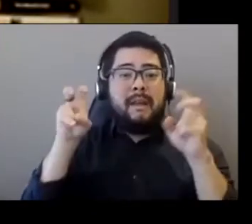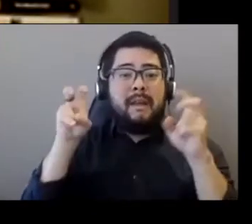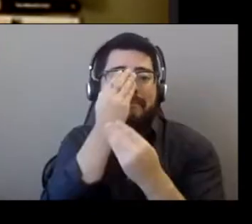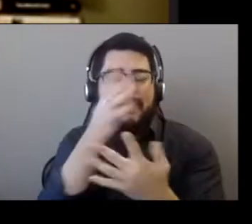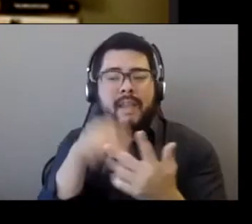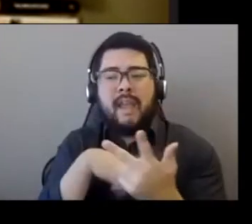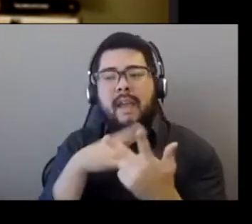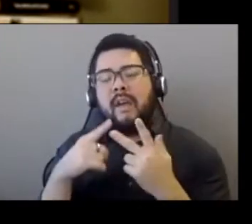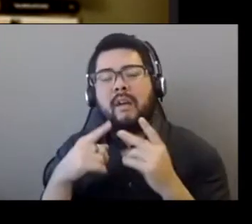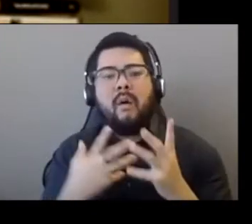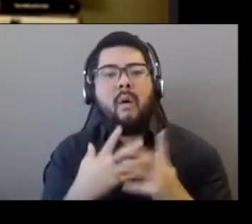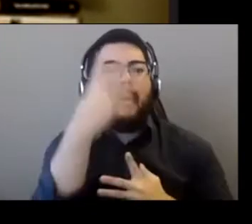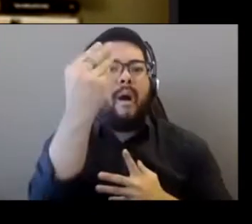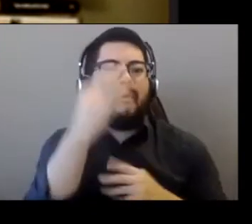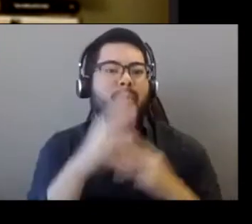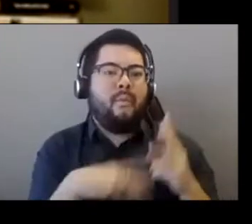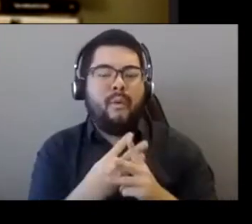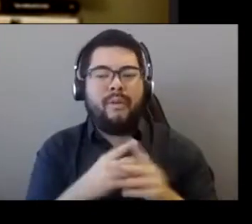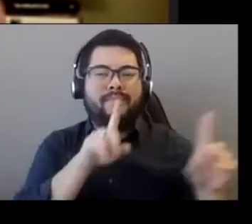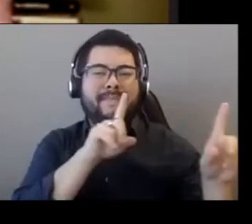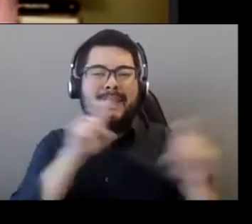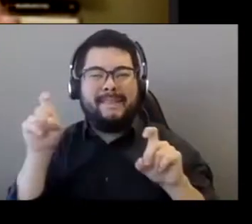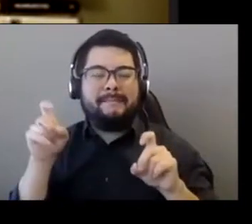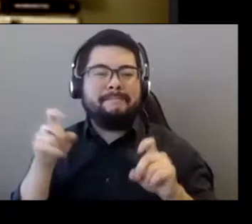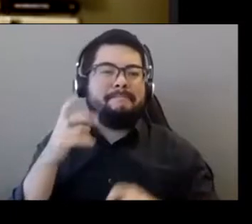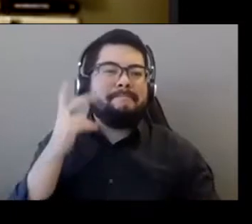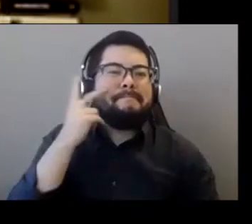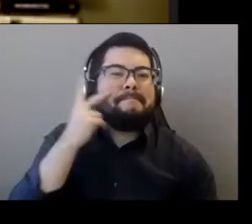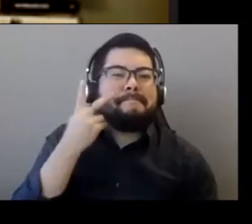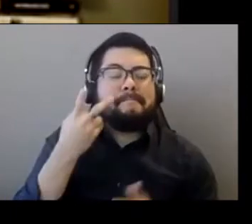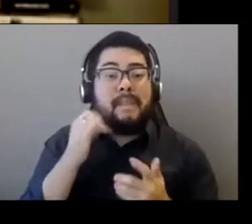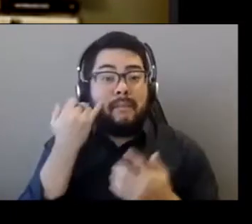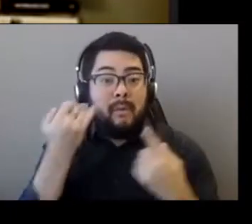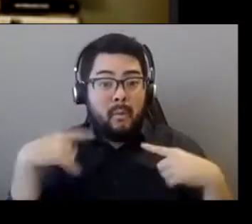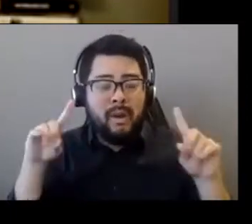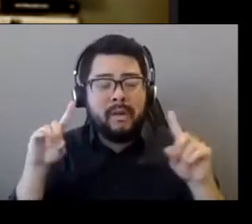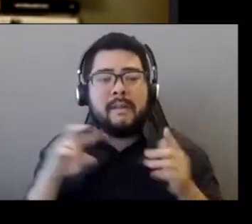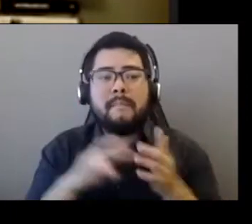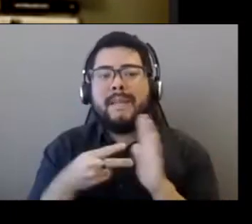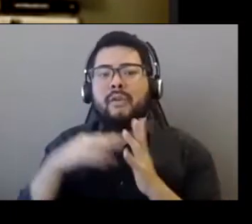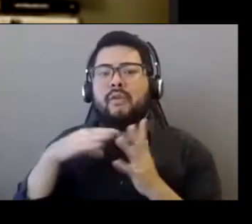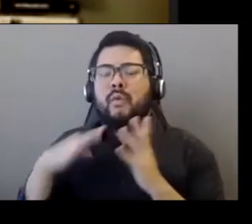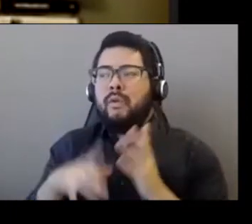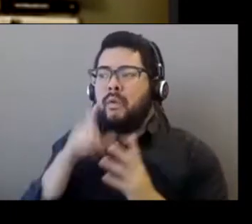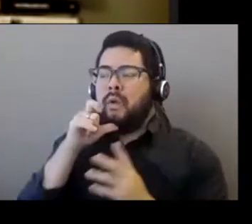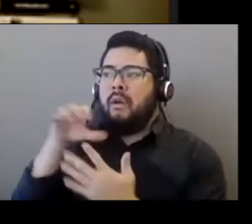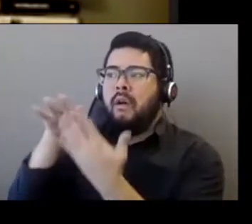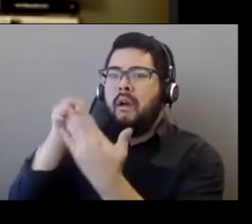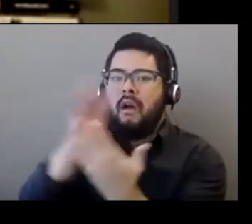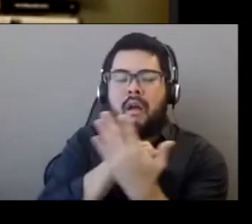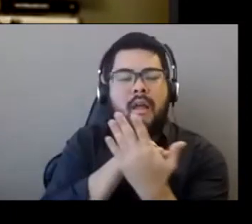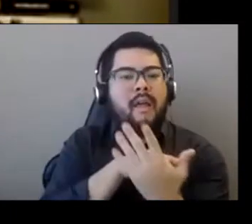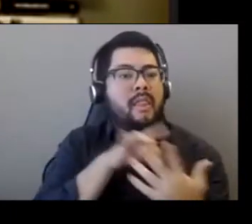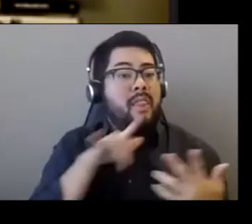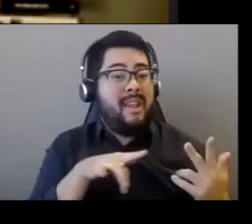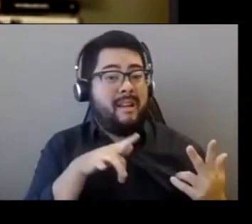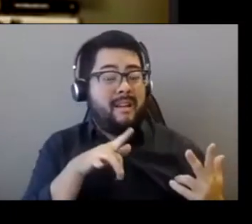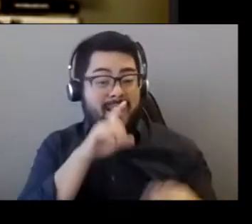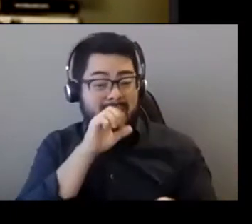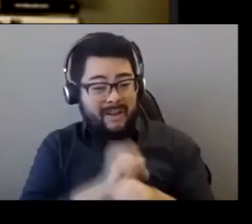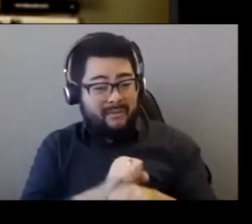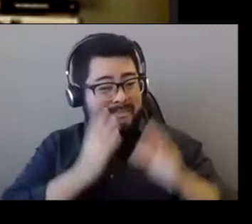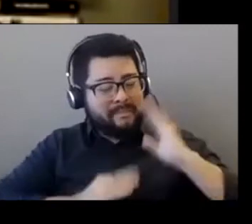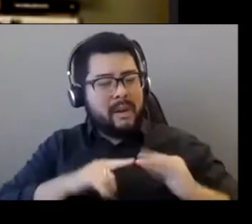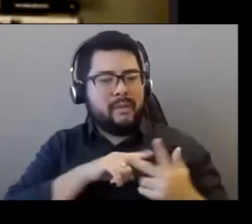almost to test their own theory. And so the subjects of work were totally tertiary, you know, right at the end.